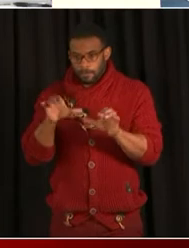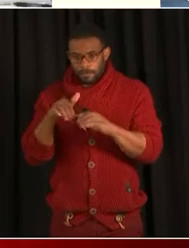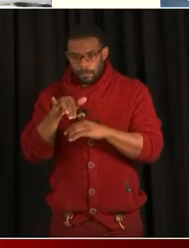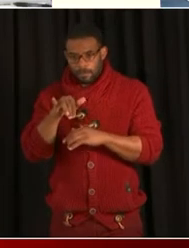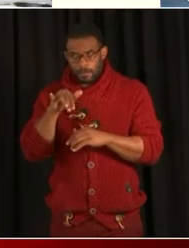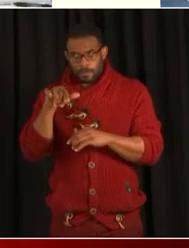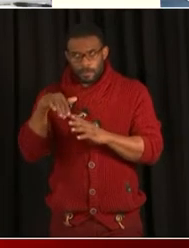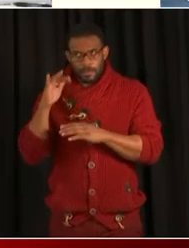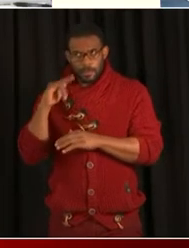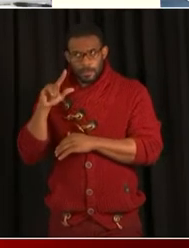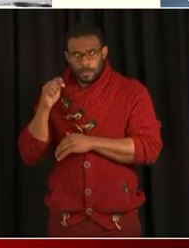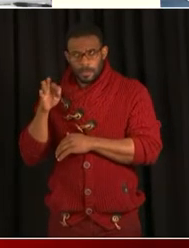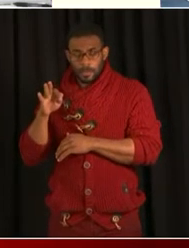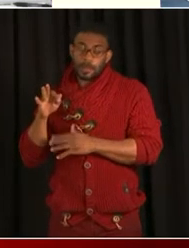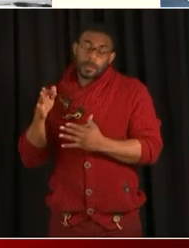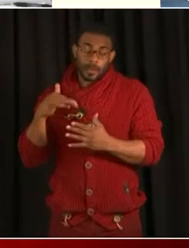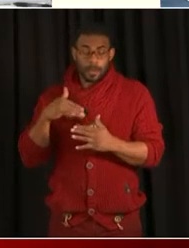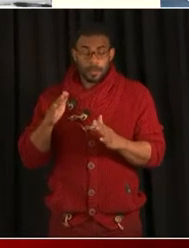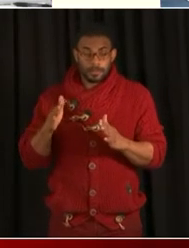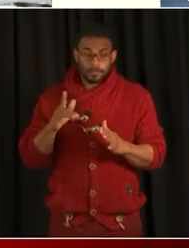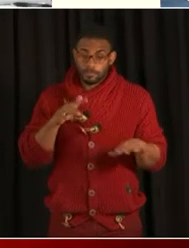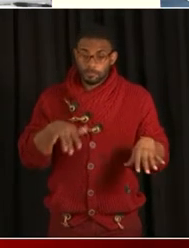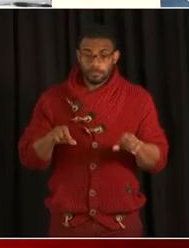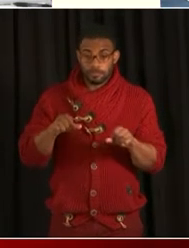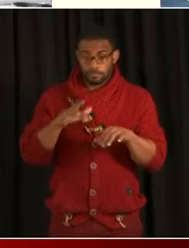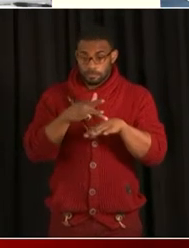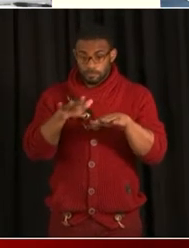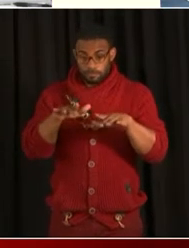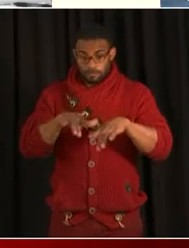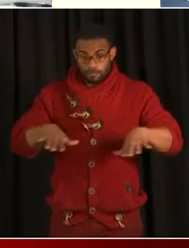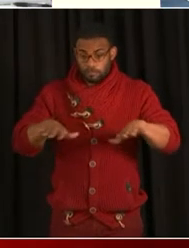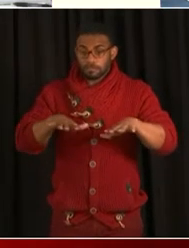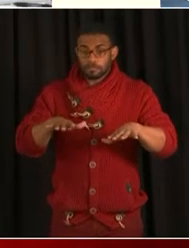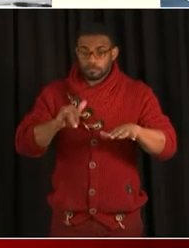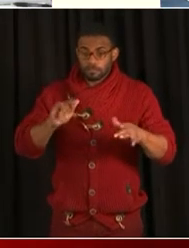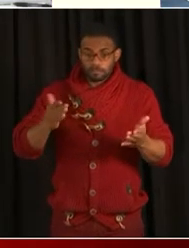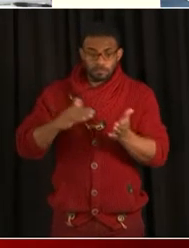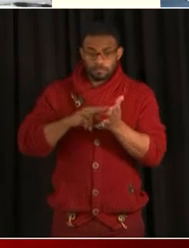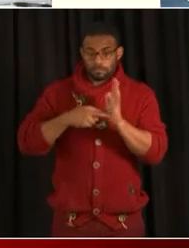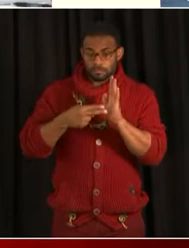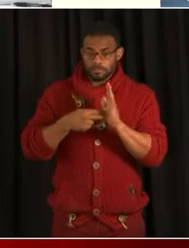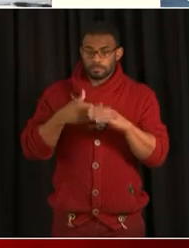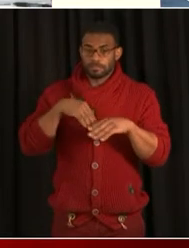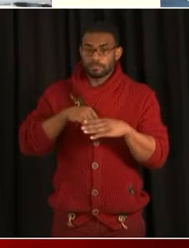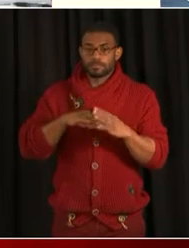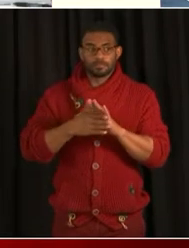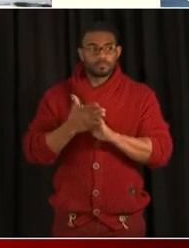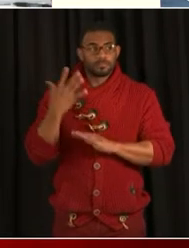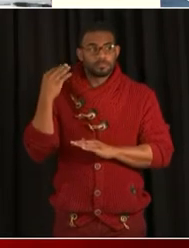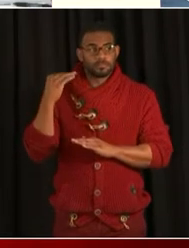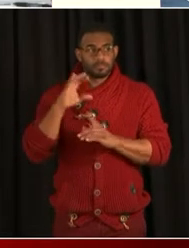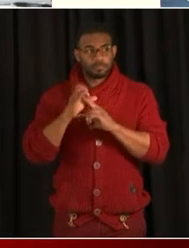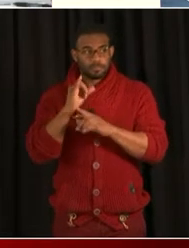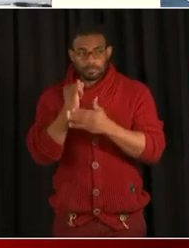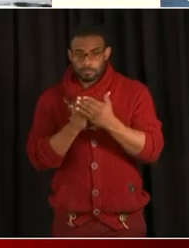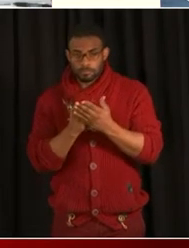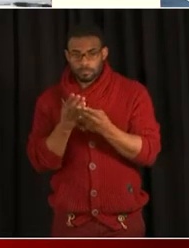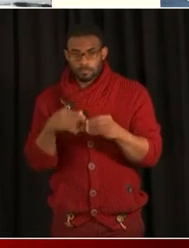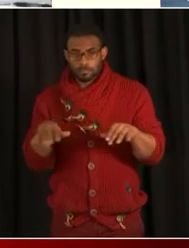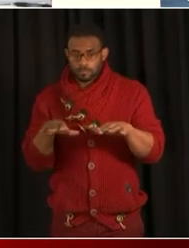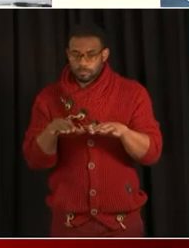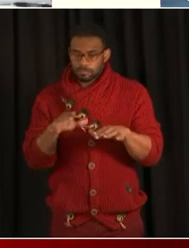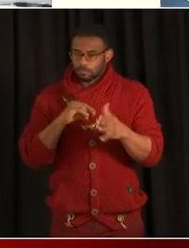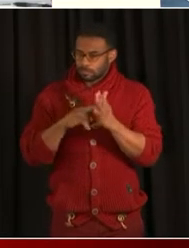Point in 2019, so we practically took a vacant lot and we repurposed it into a outdoor cultural arts